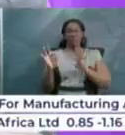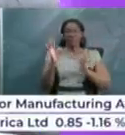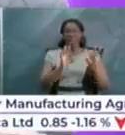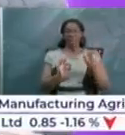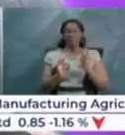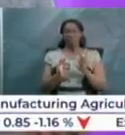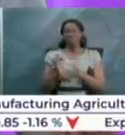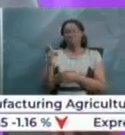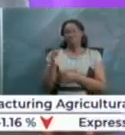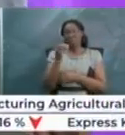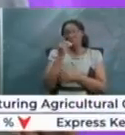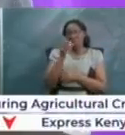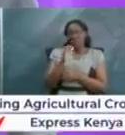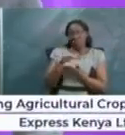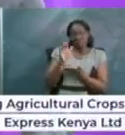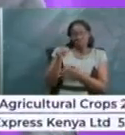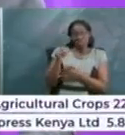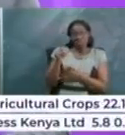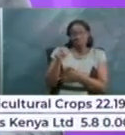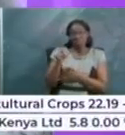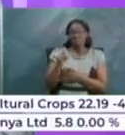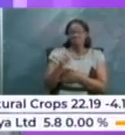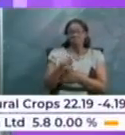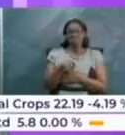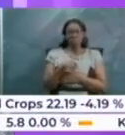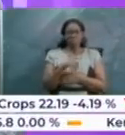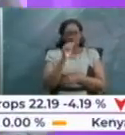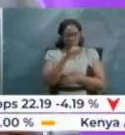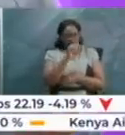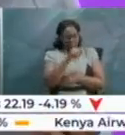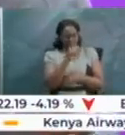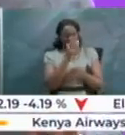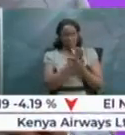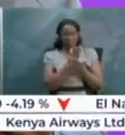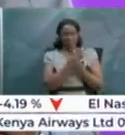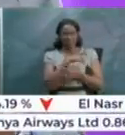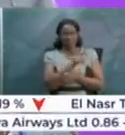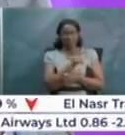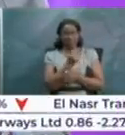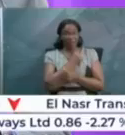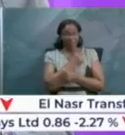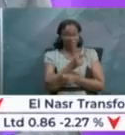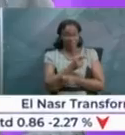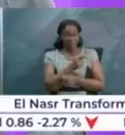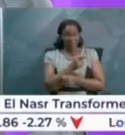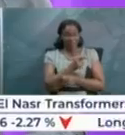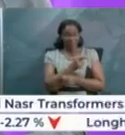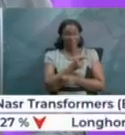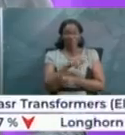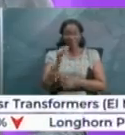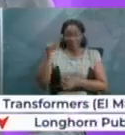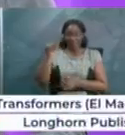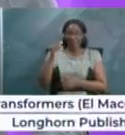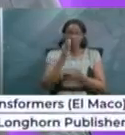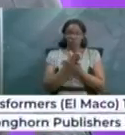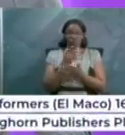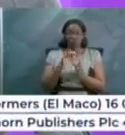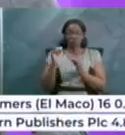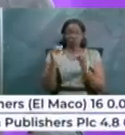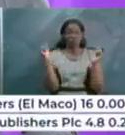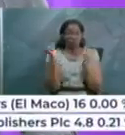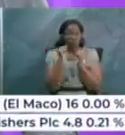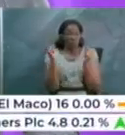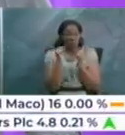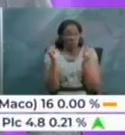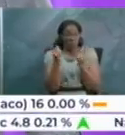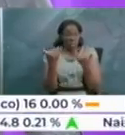than mine. It is, but you still wear clothes. Yes, I do. And actually, we're getting into the cold season. Yes,